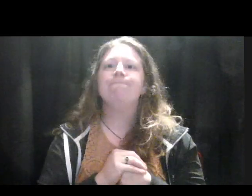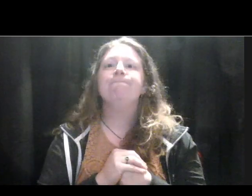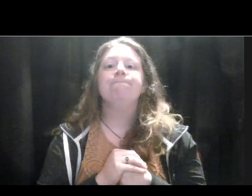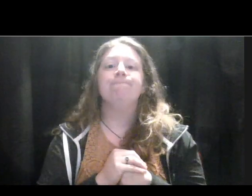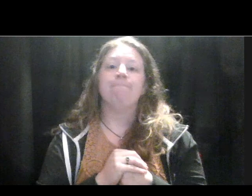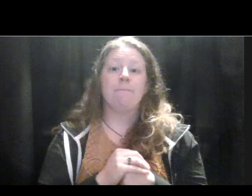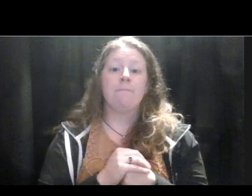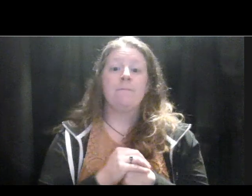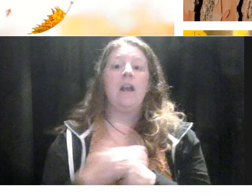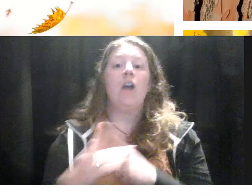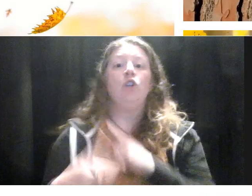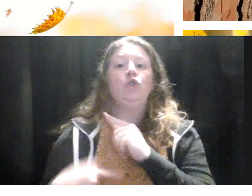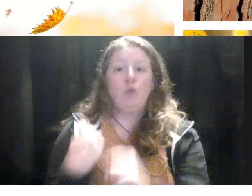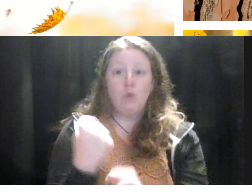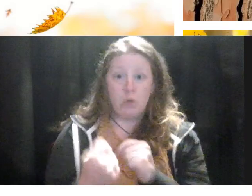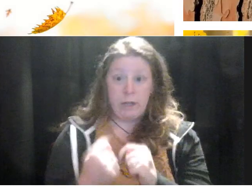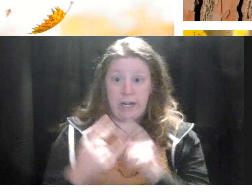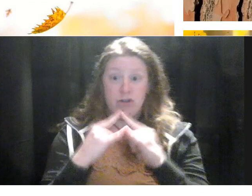Okay, quick summary.